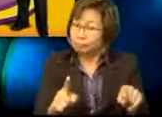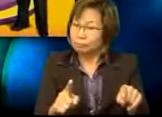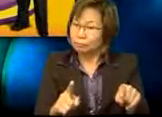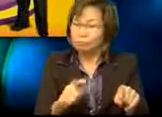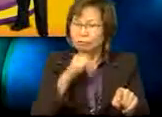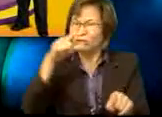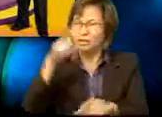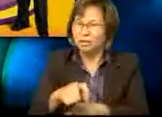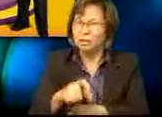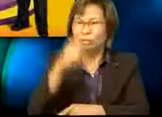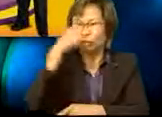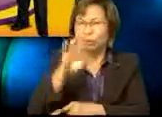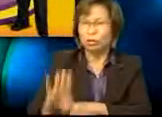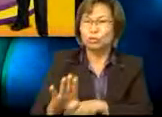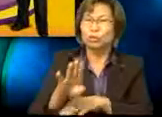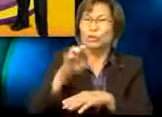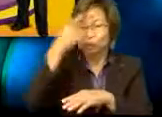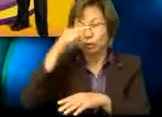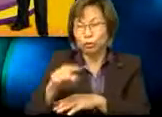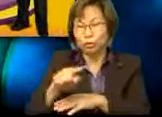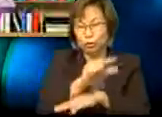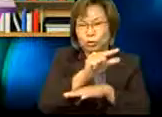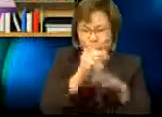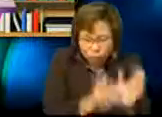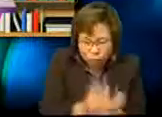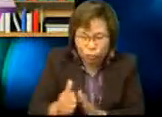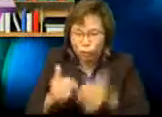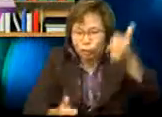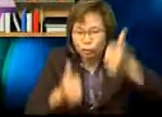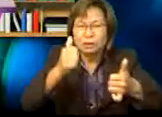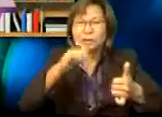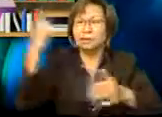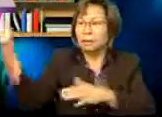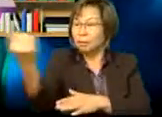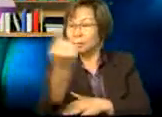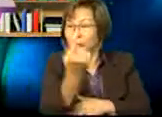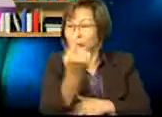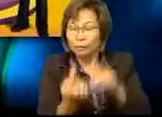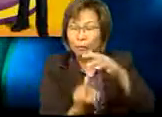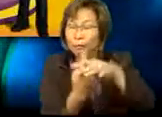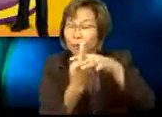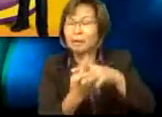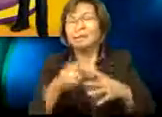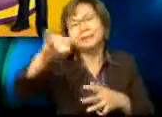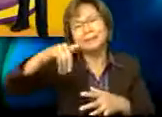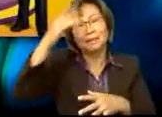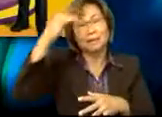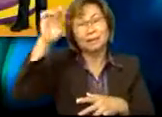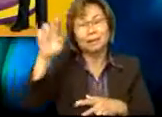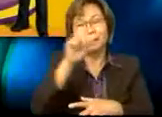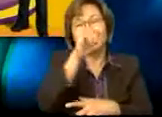to use them in the order in which they appear. Yes, Mr. Aris. But before